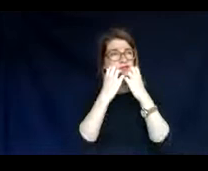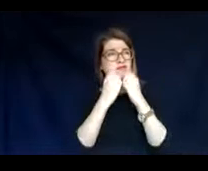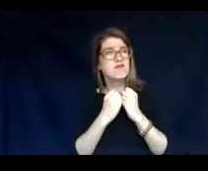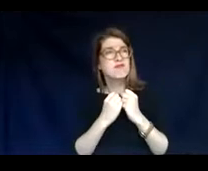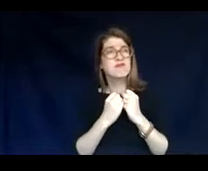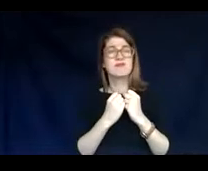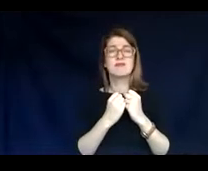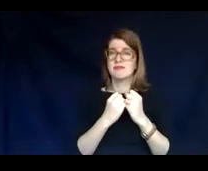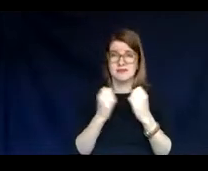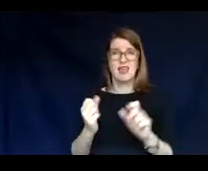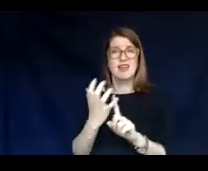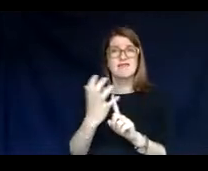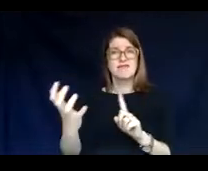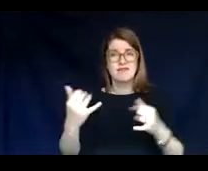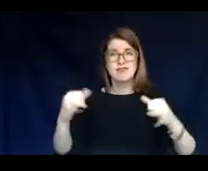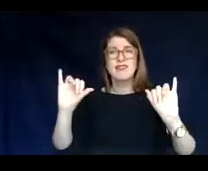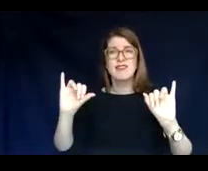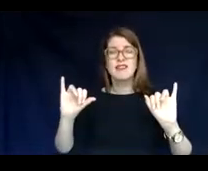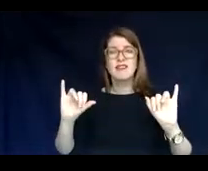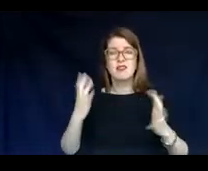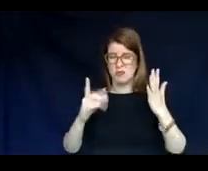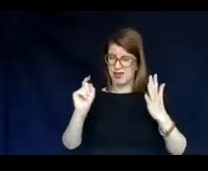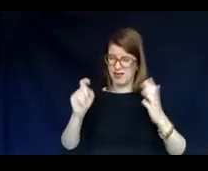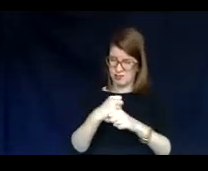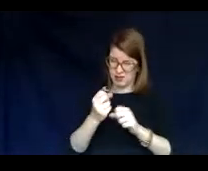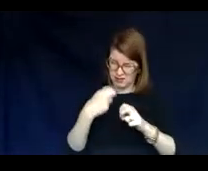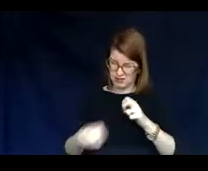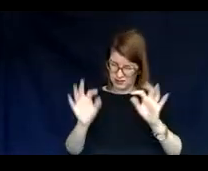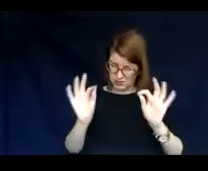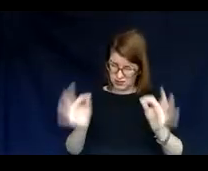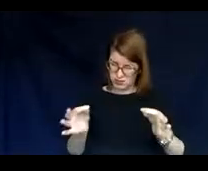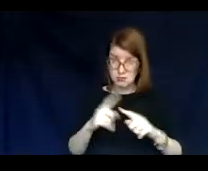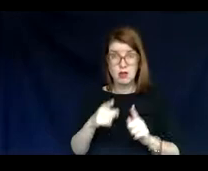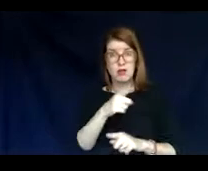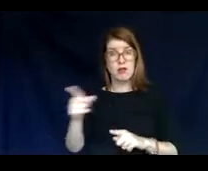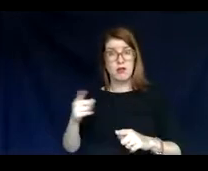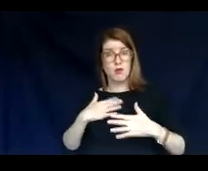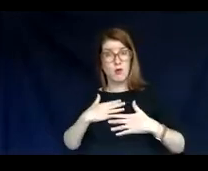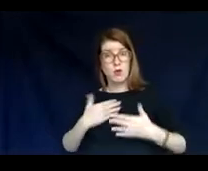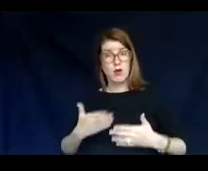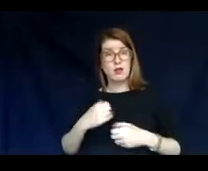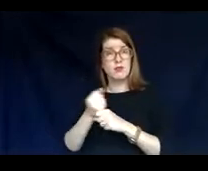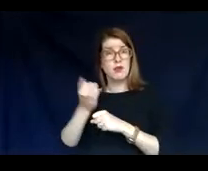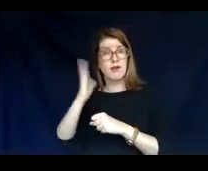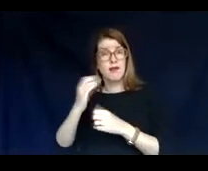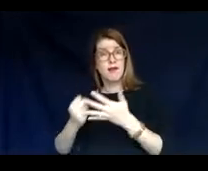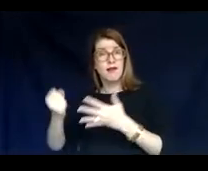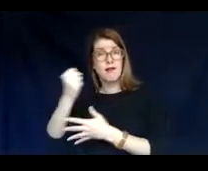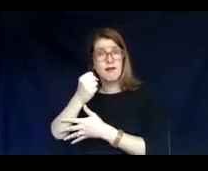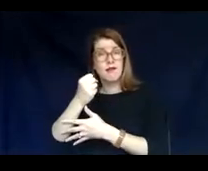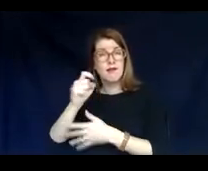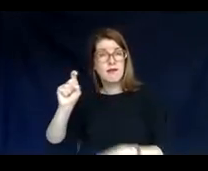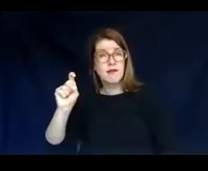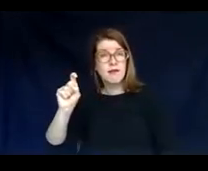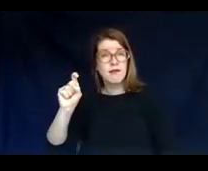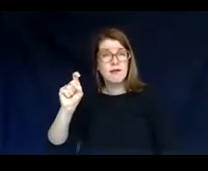tough decisions and step out in ways you never thought possible, but are you willing to make God first? Are you willing to